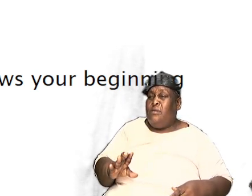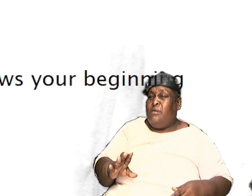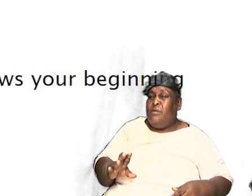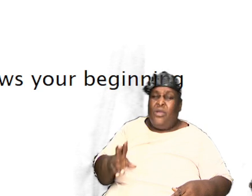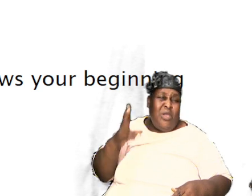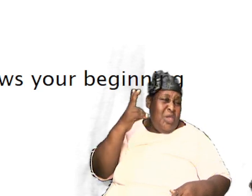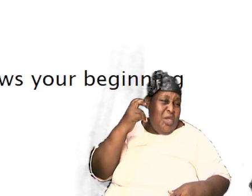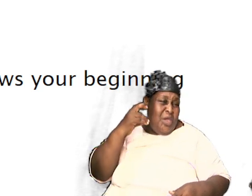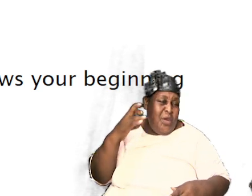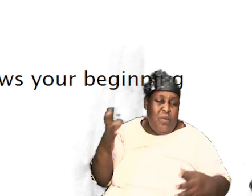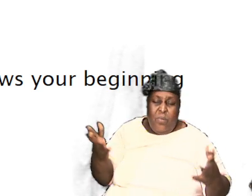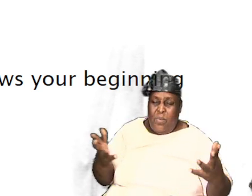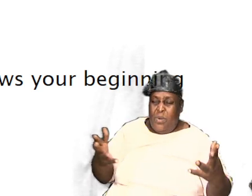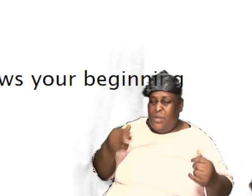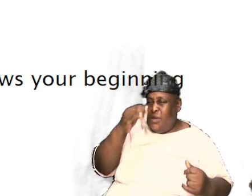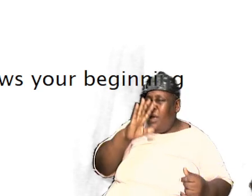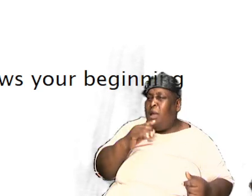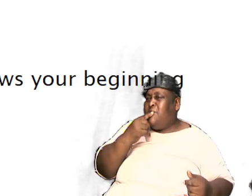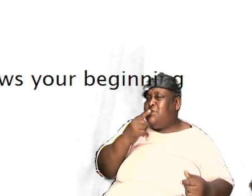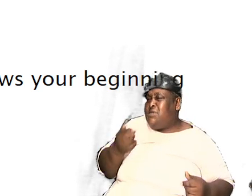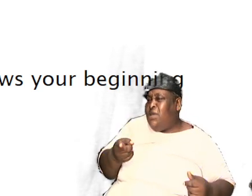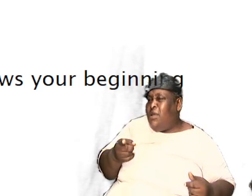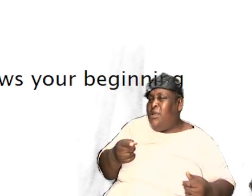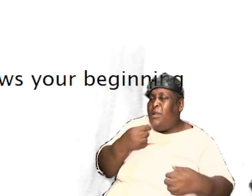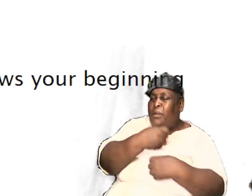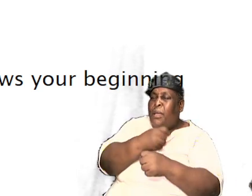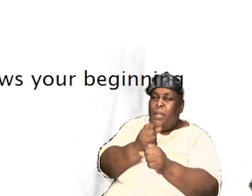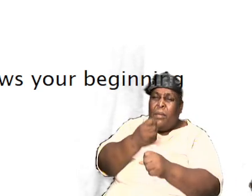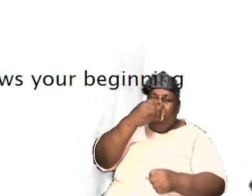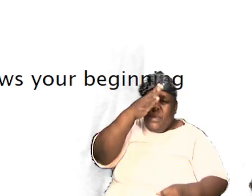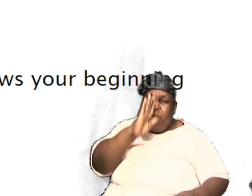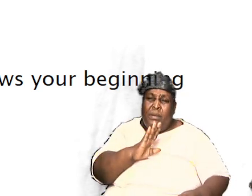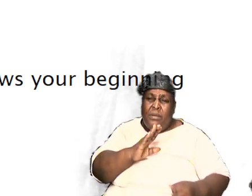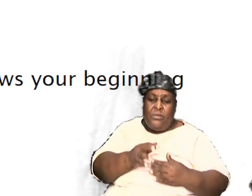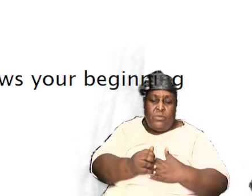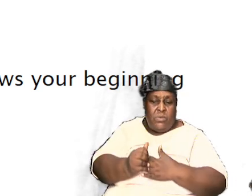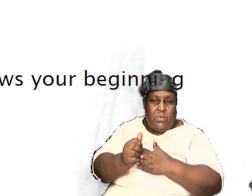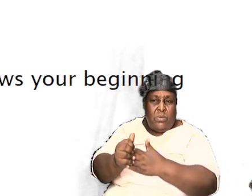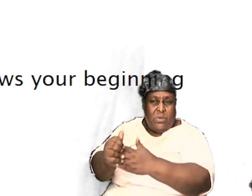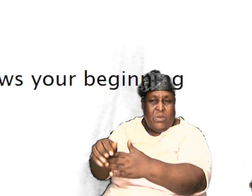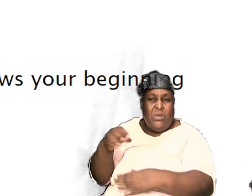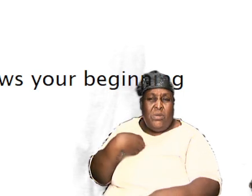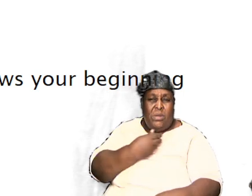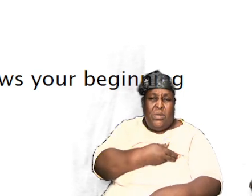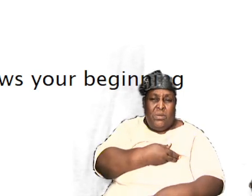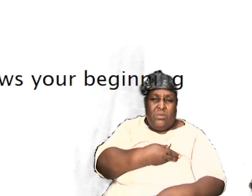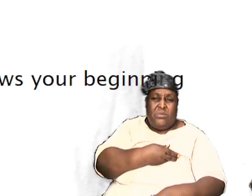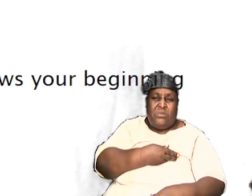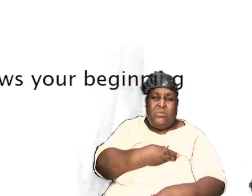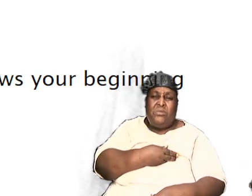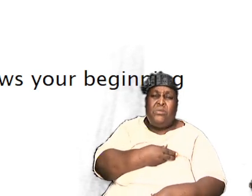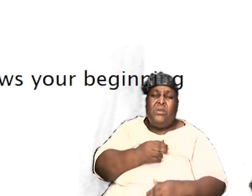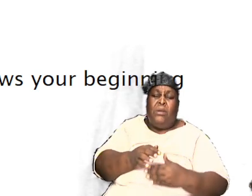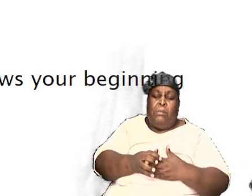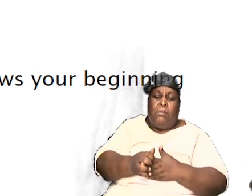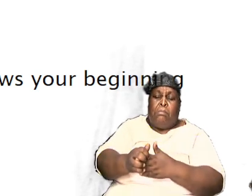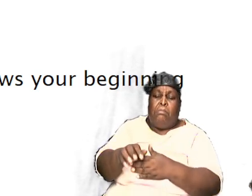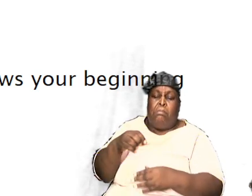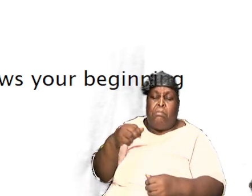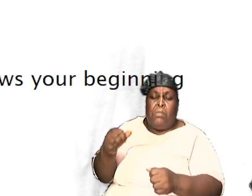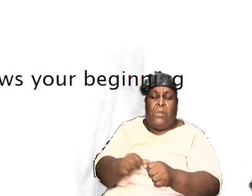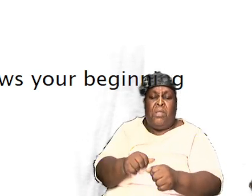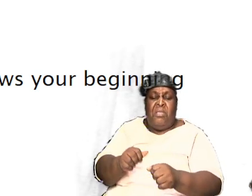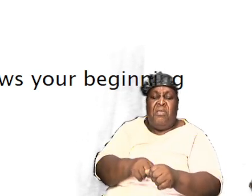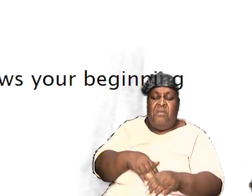in this thing. And, you know, allow the Lord to lead us, allow him to guide our every step. The Bible says the steps